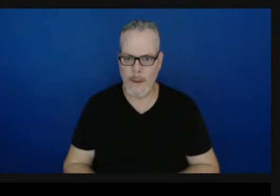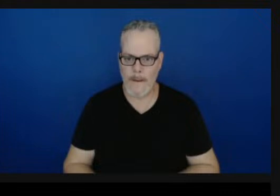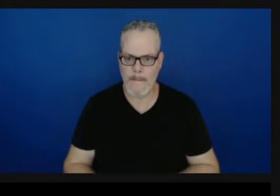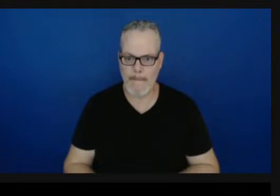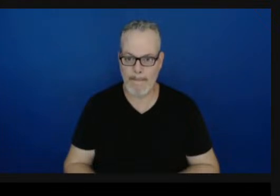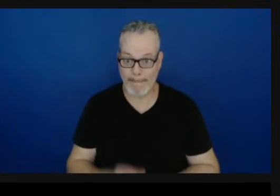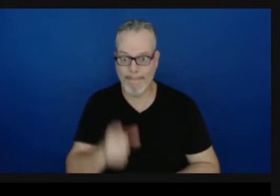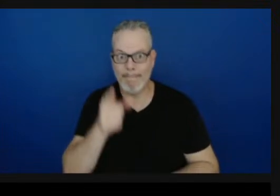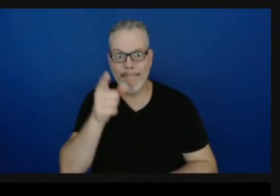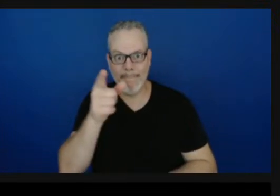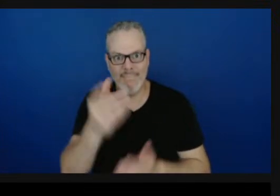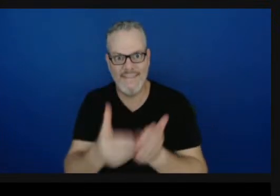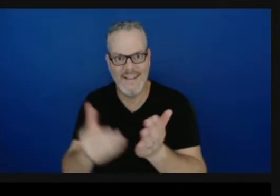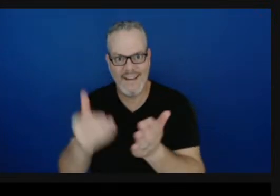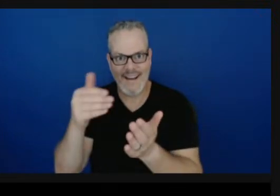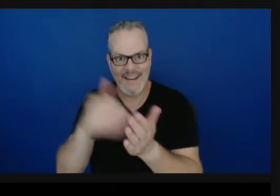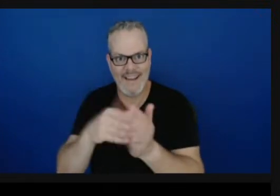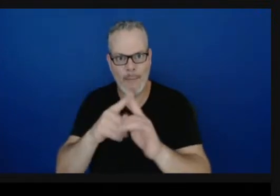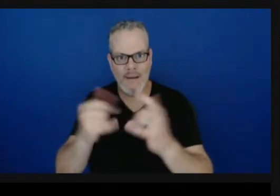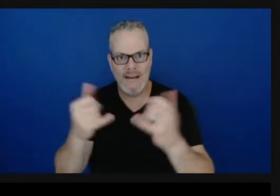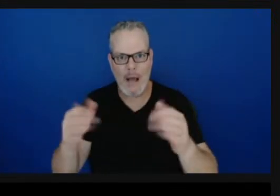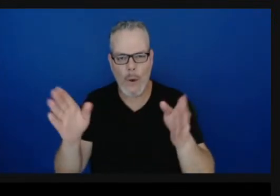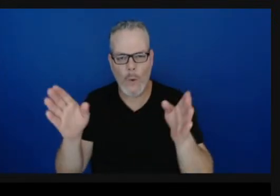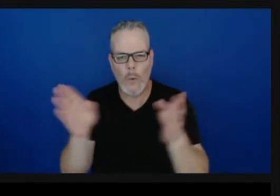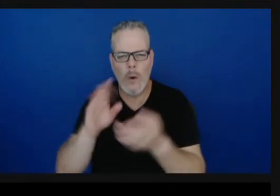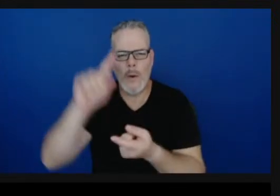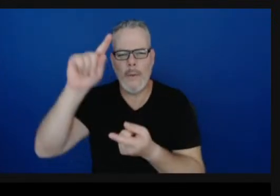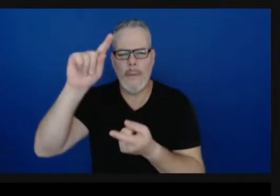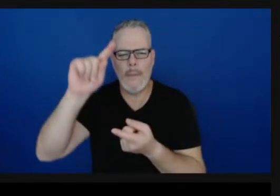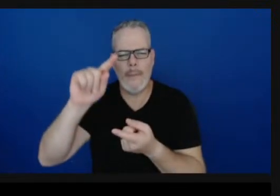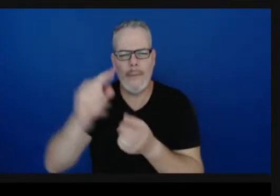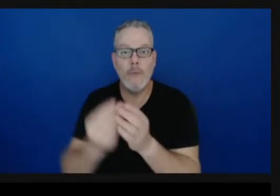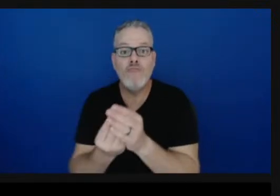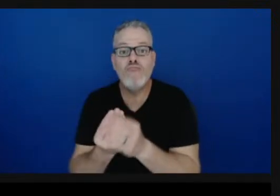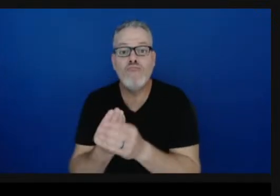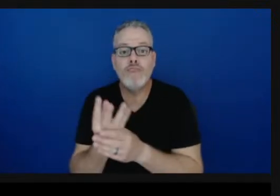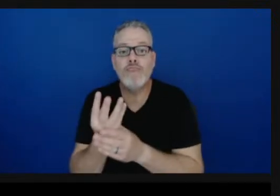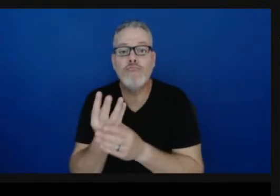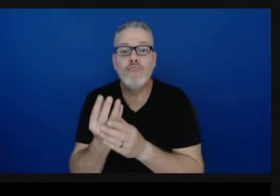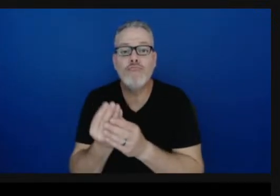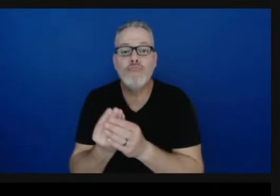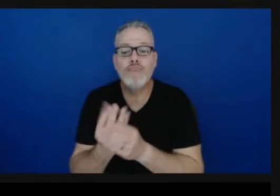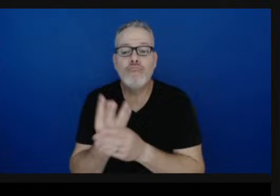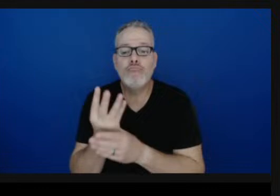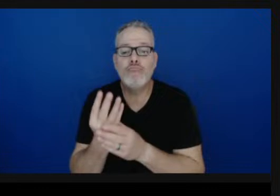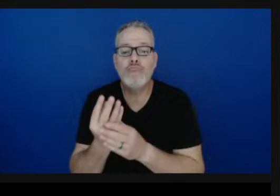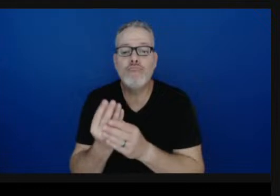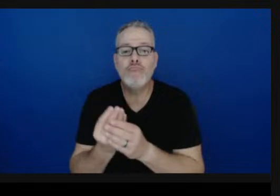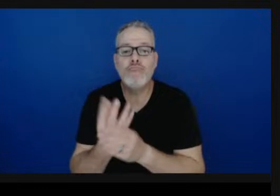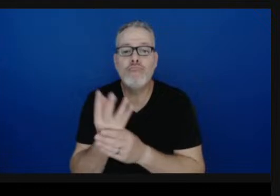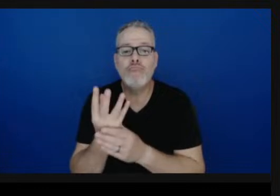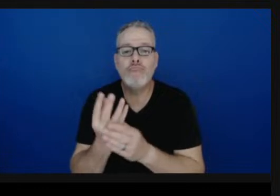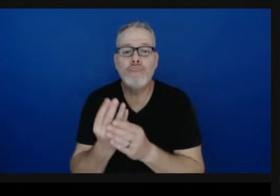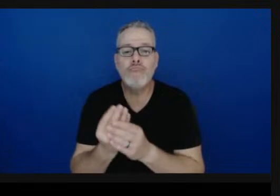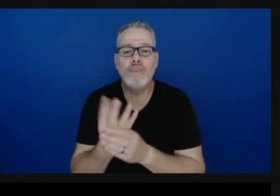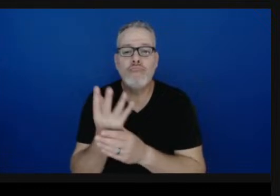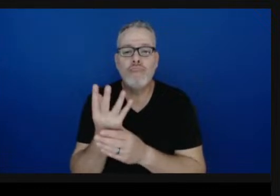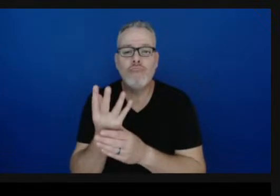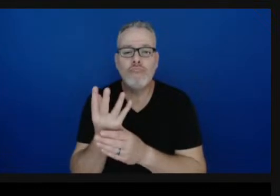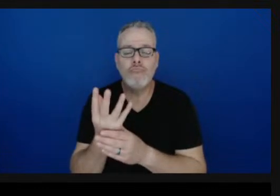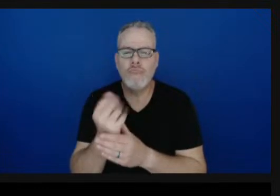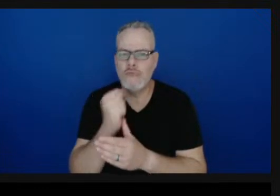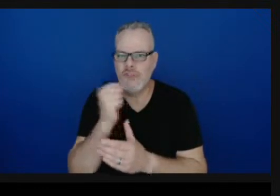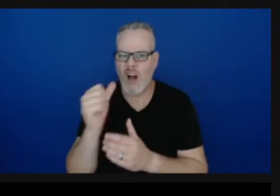There it is again, much smaller eruption source. Venting still there, but not nearly as high.